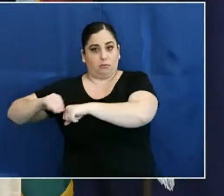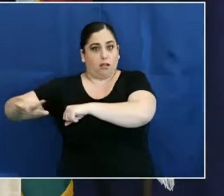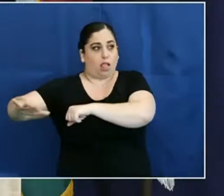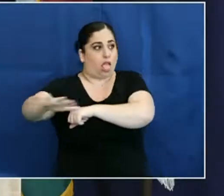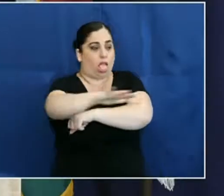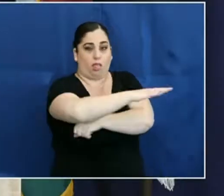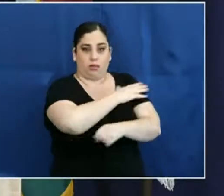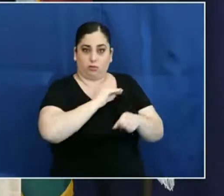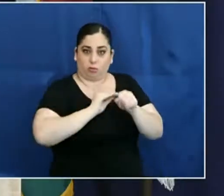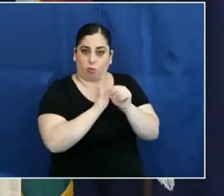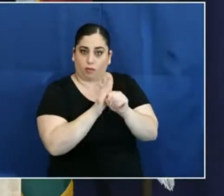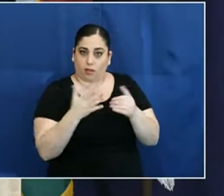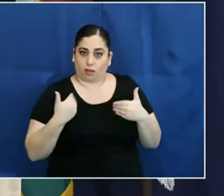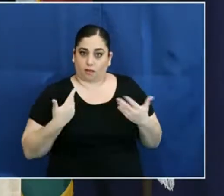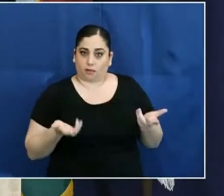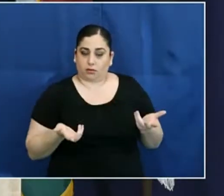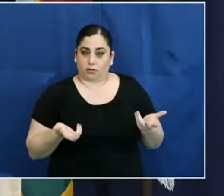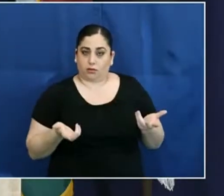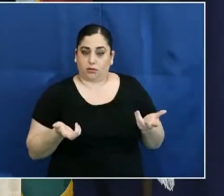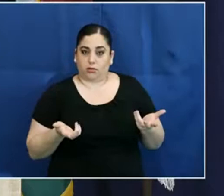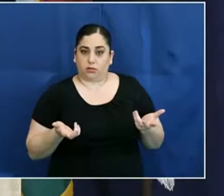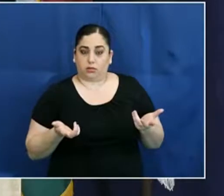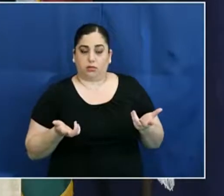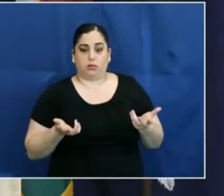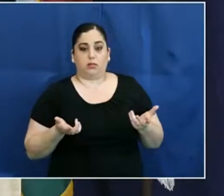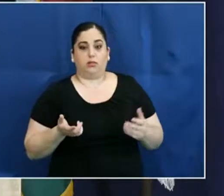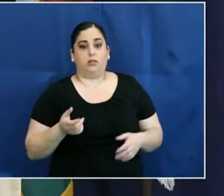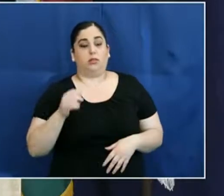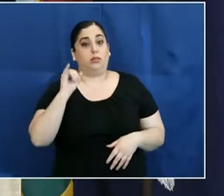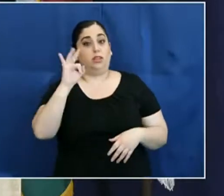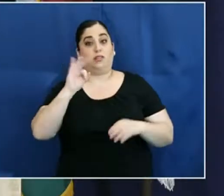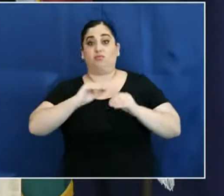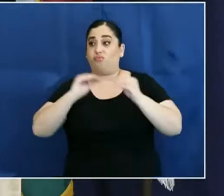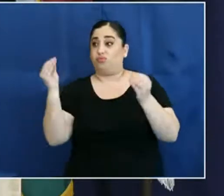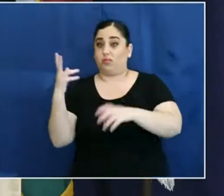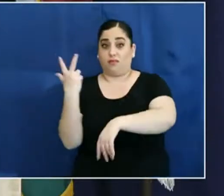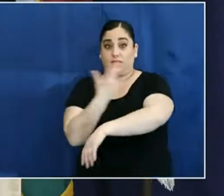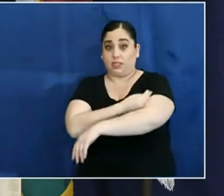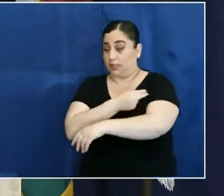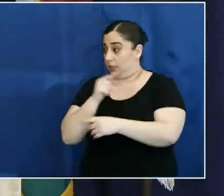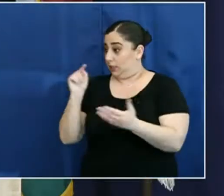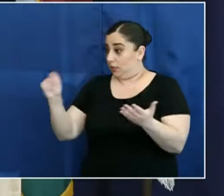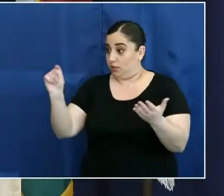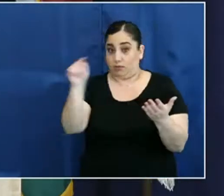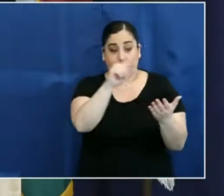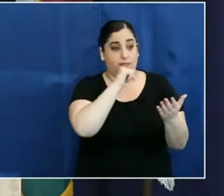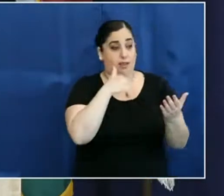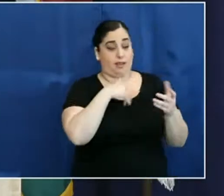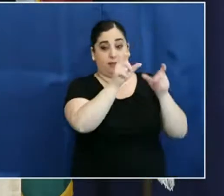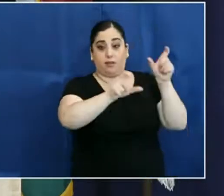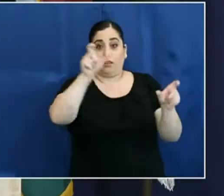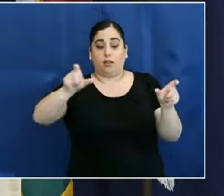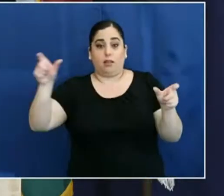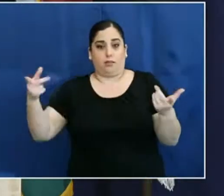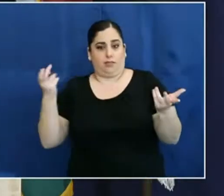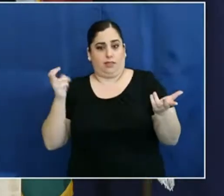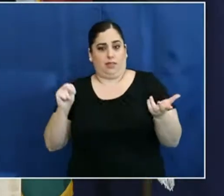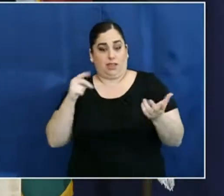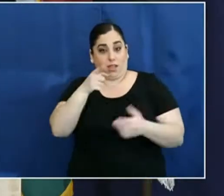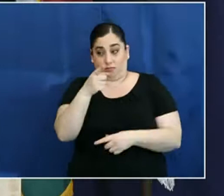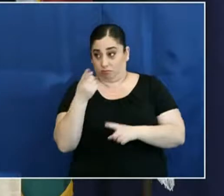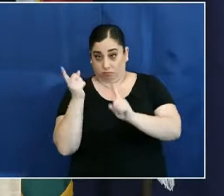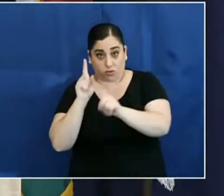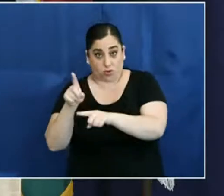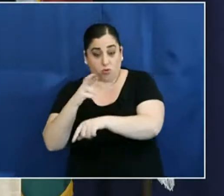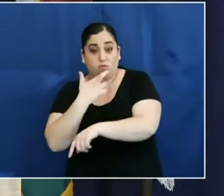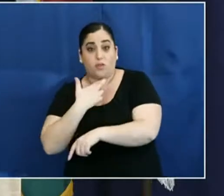I wonder, do you think people who have not yet been vaccinated should be out eating indoors, or should they